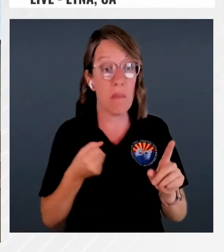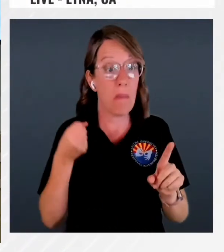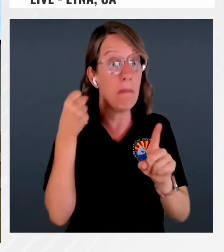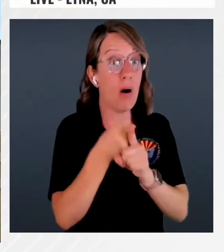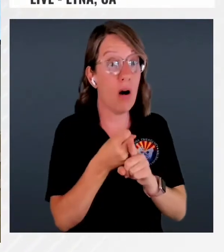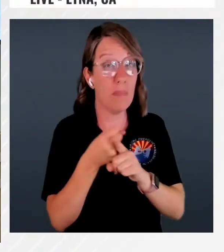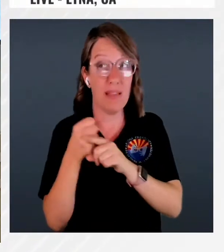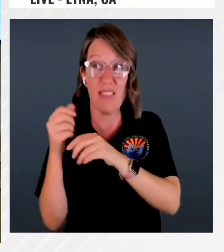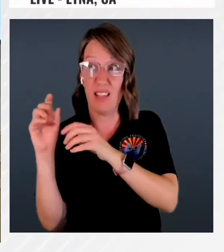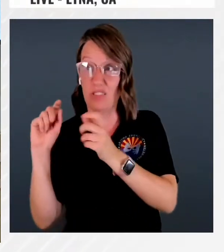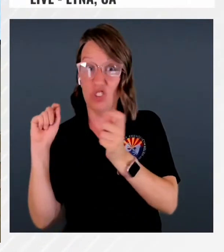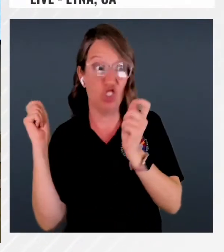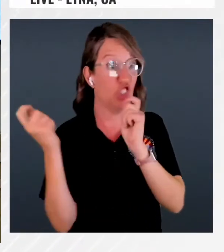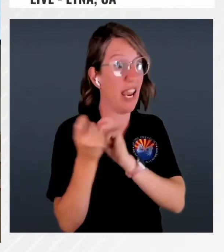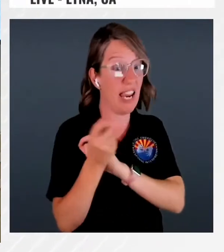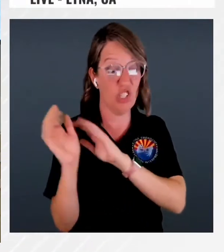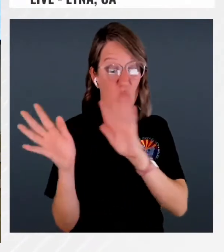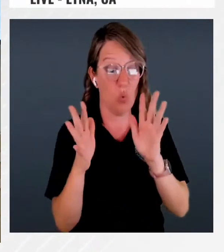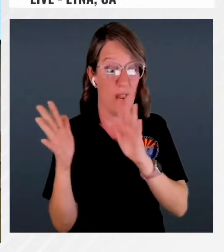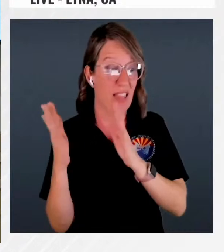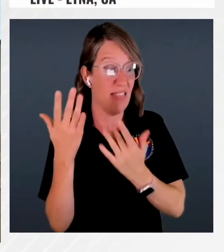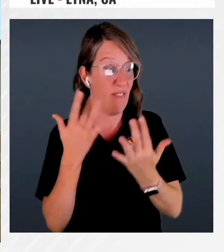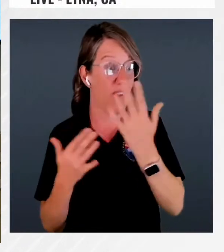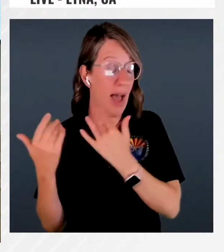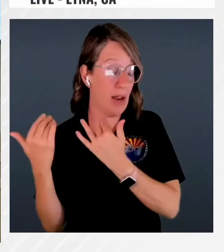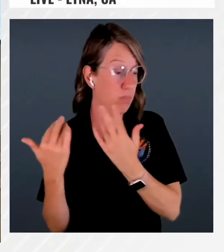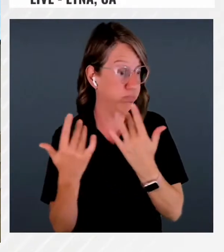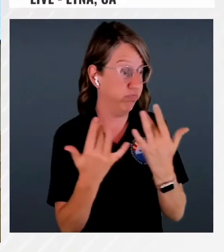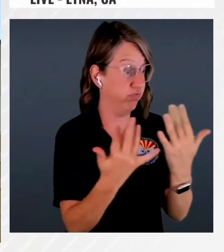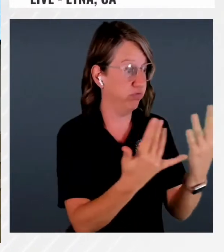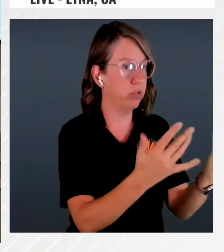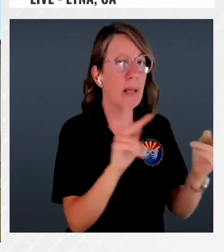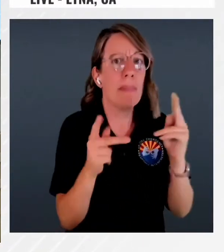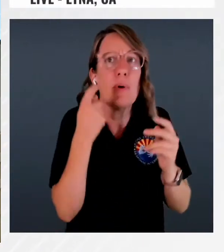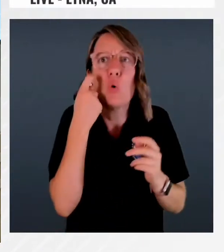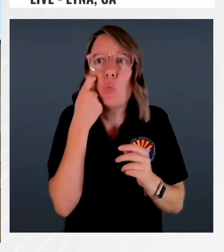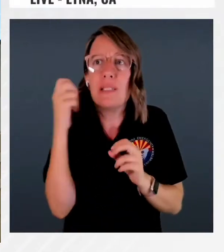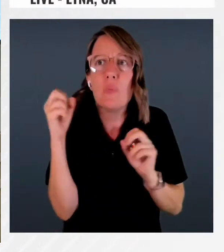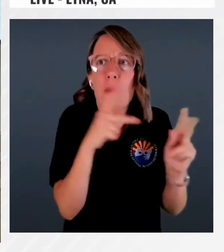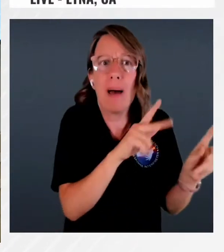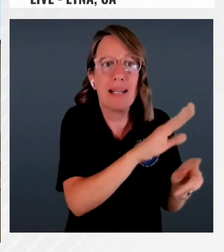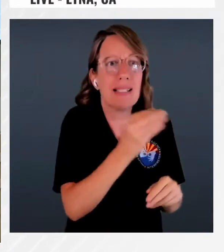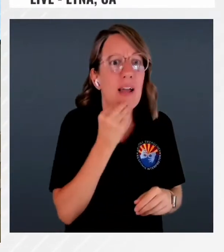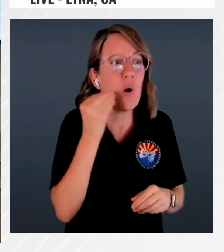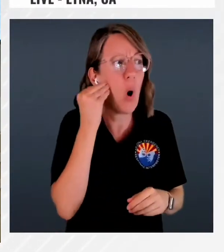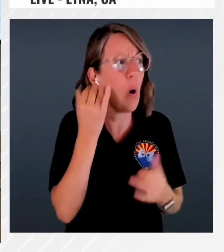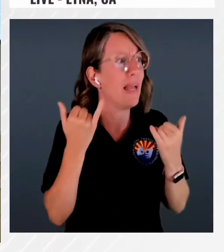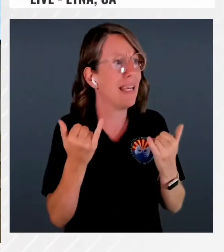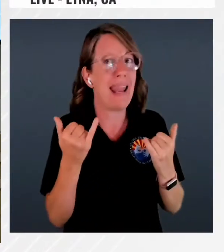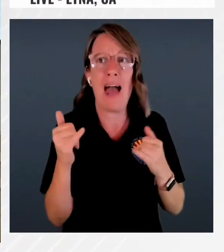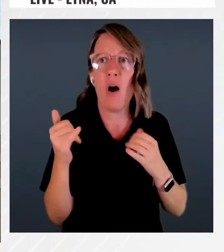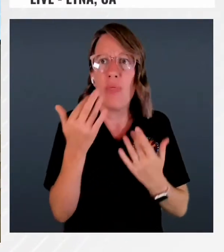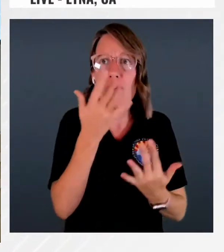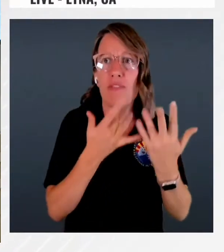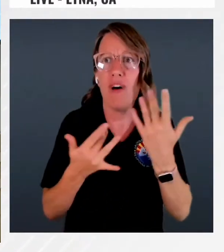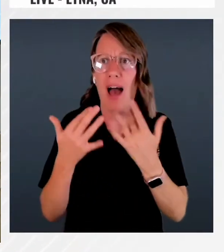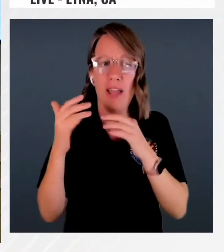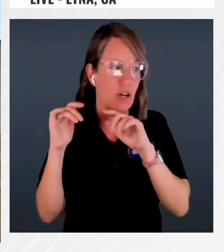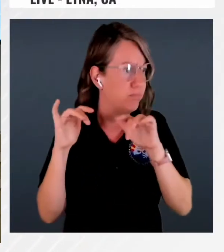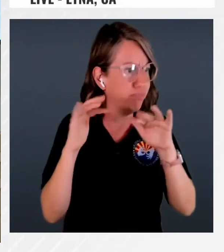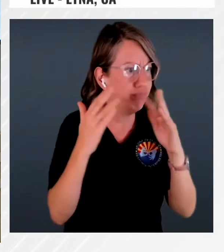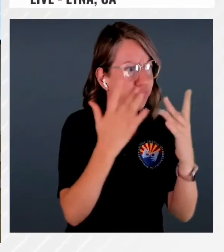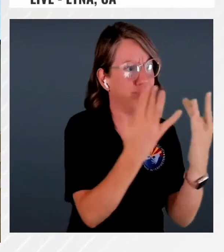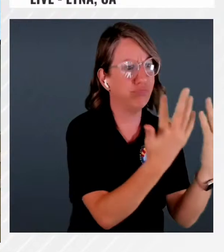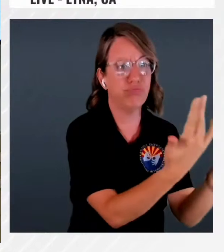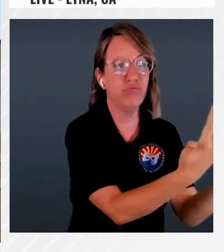and we just wouldn't be able to sleep at night, honestly, knowing that. So we look at the map every day, and we try to see what we can cut, what